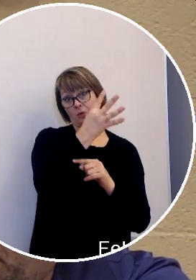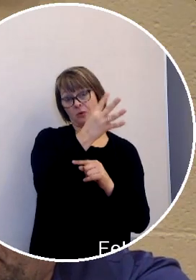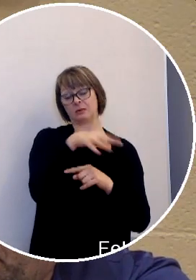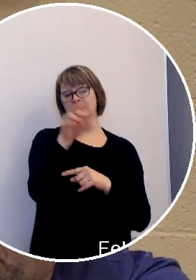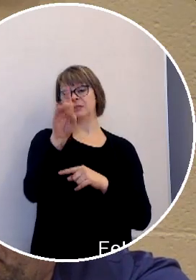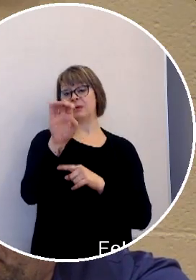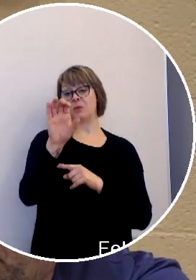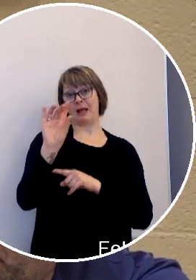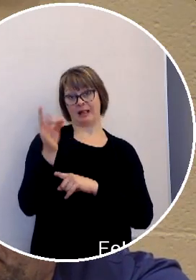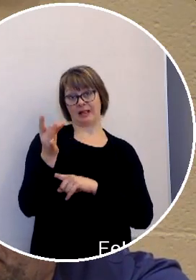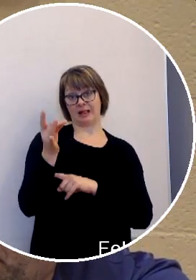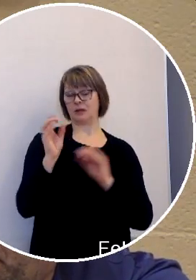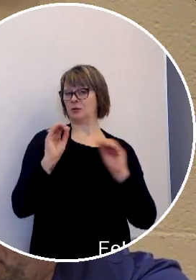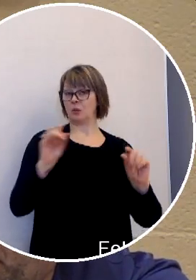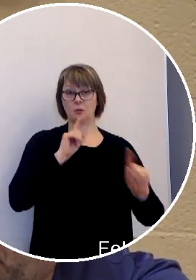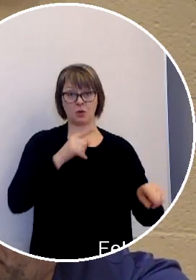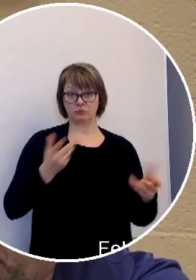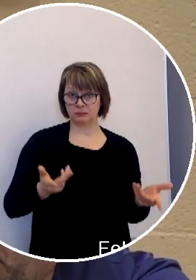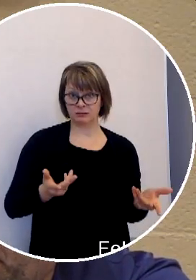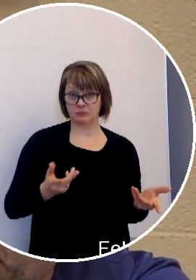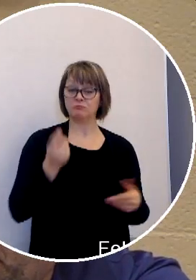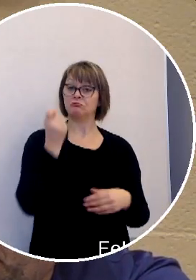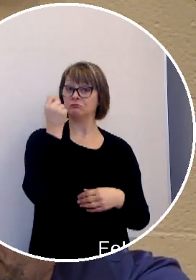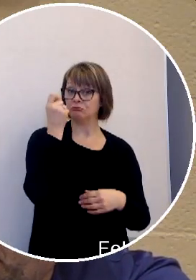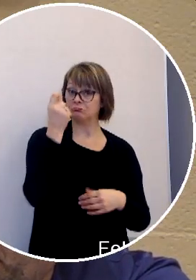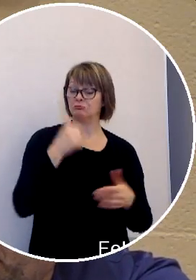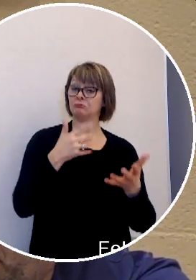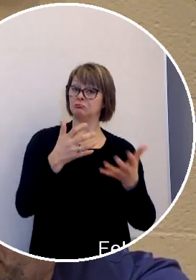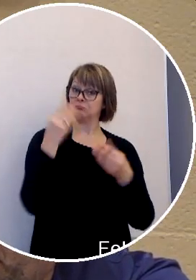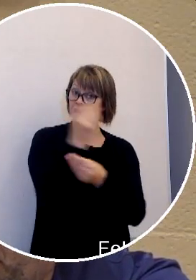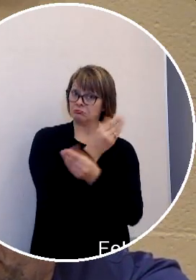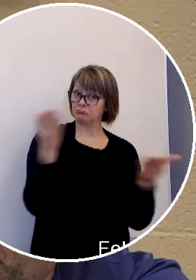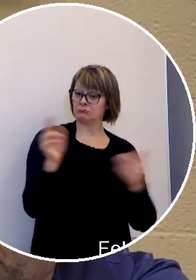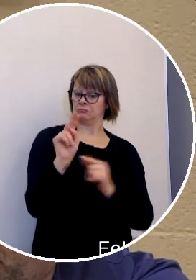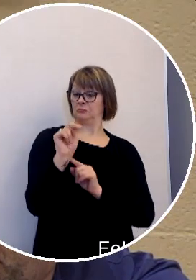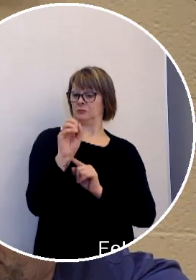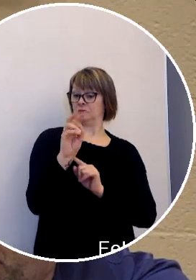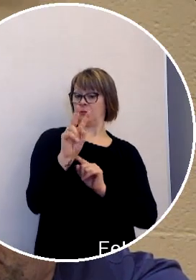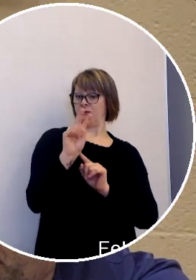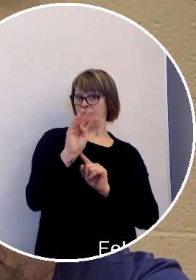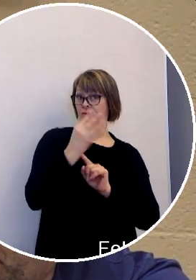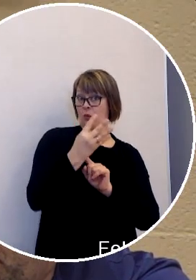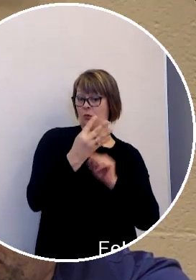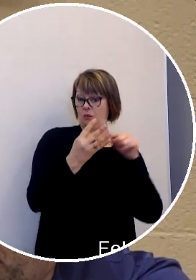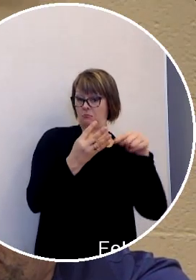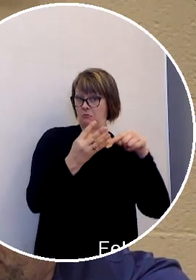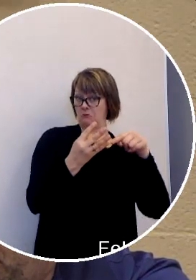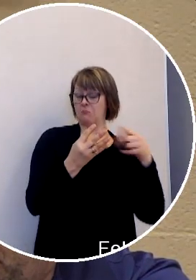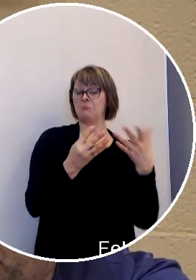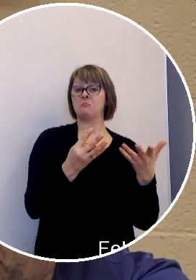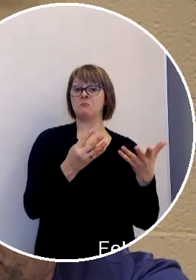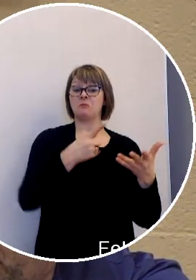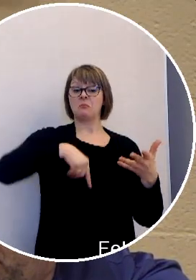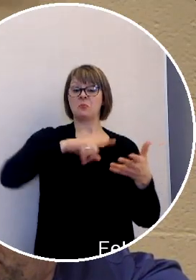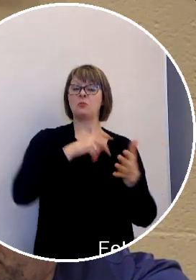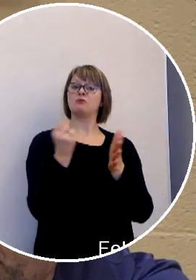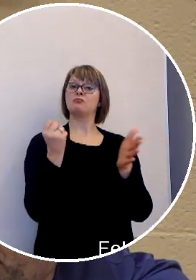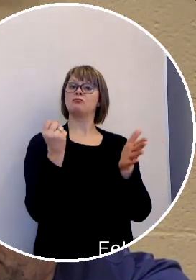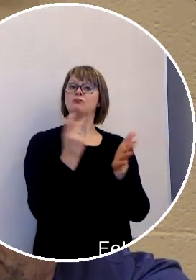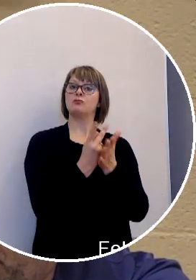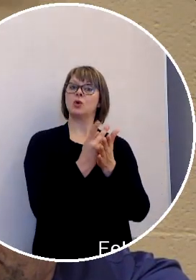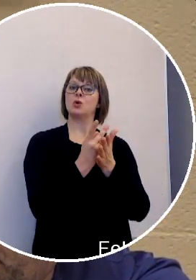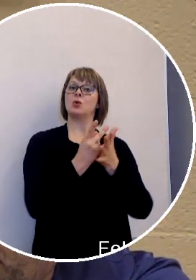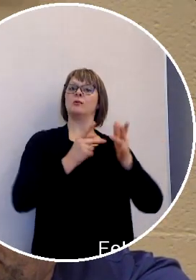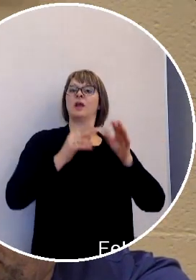and December the 8th. However, just to inform you, on November the 4th, we approved the